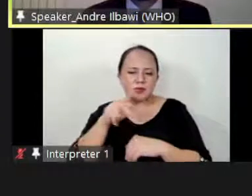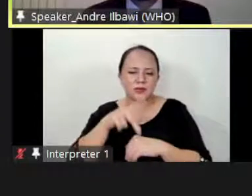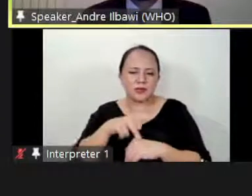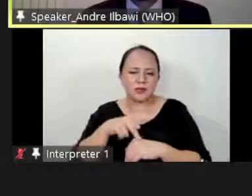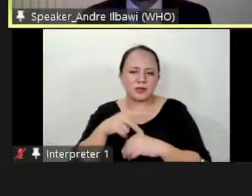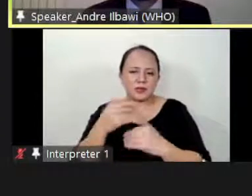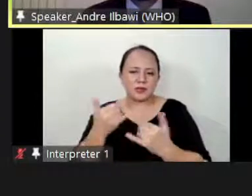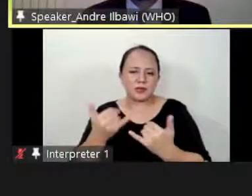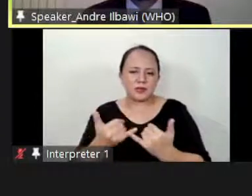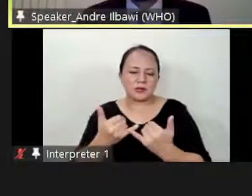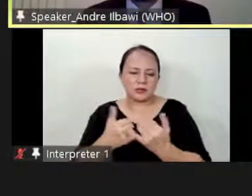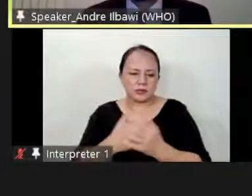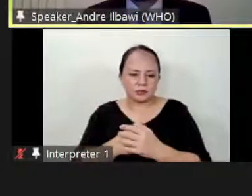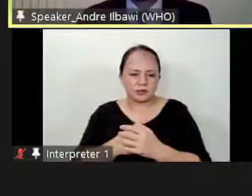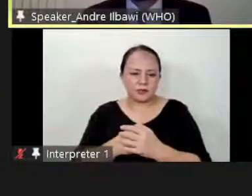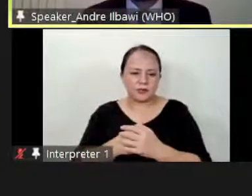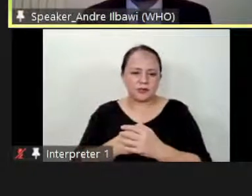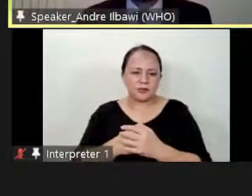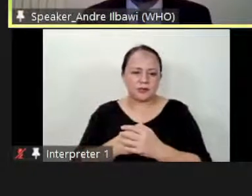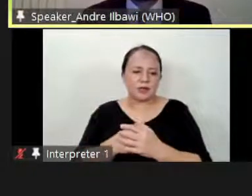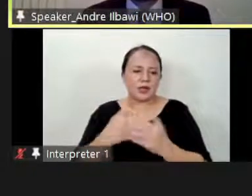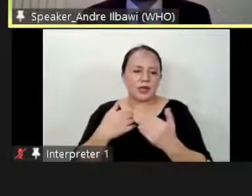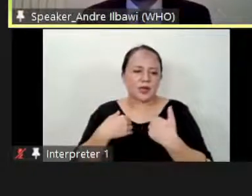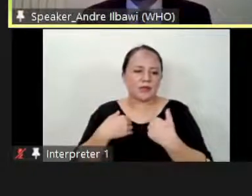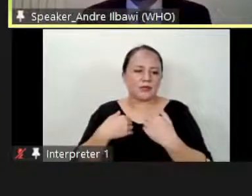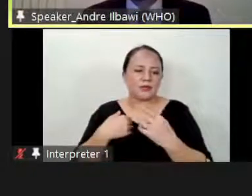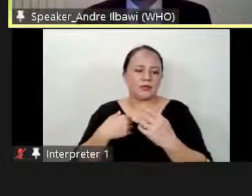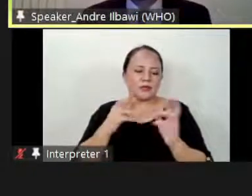been driving the agenda forward. But we also have to be